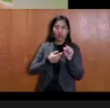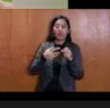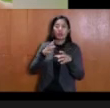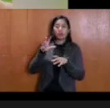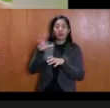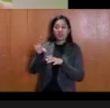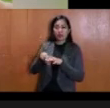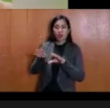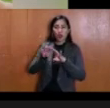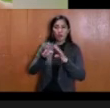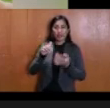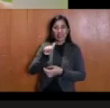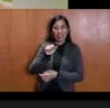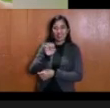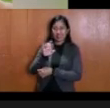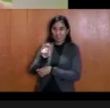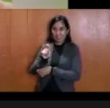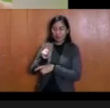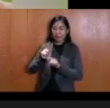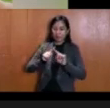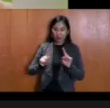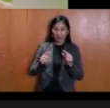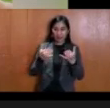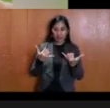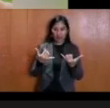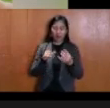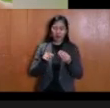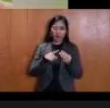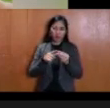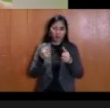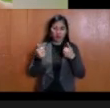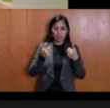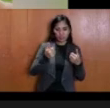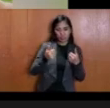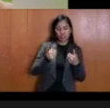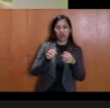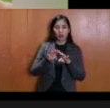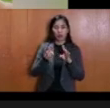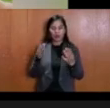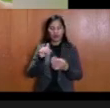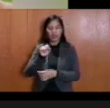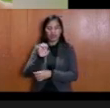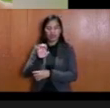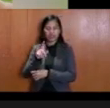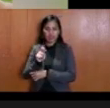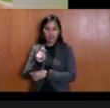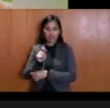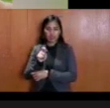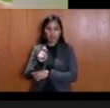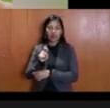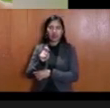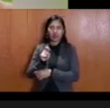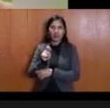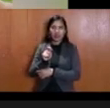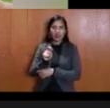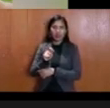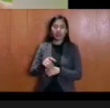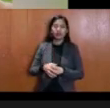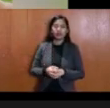the threshold now for retail competition and open access that involves renewable and conventional is at 500